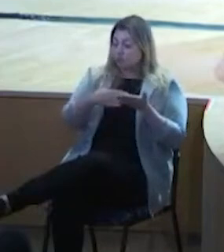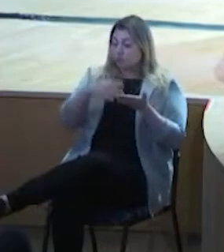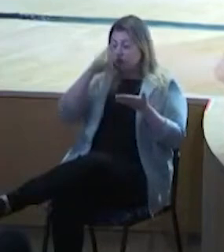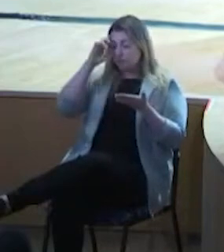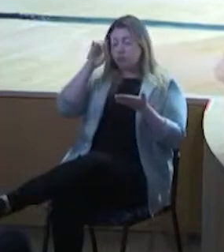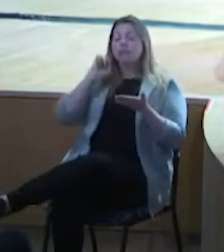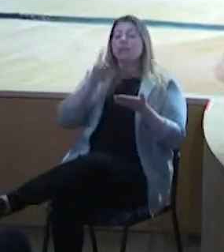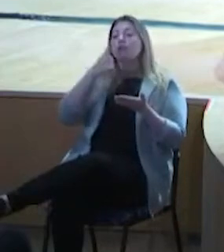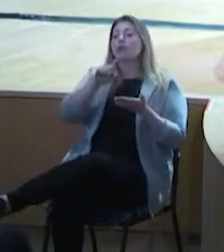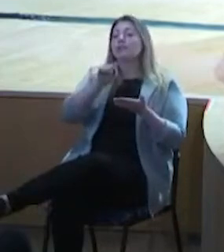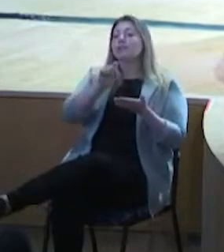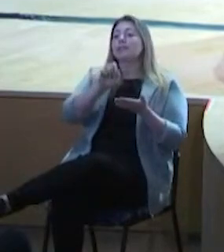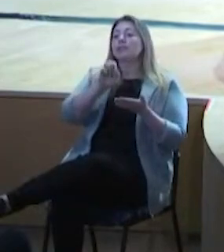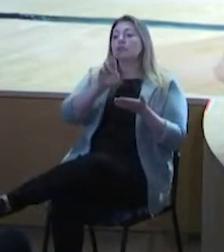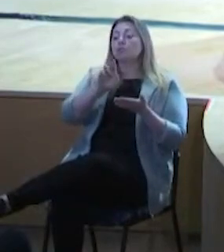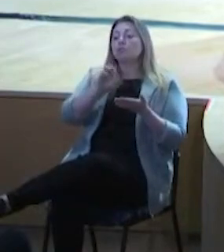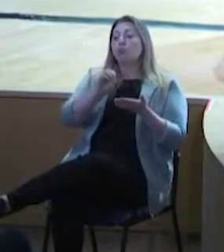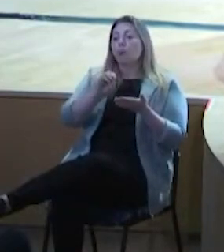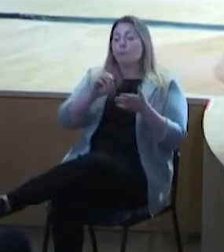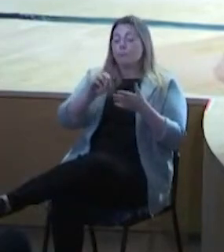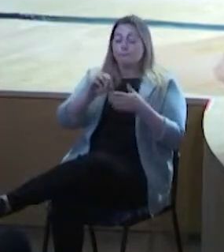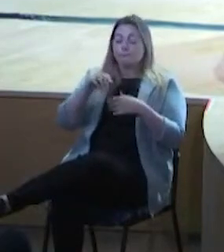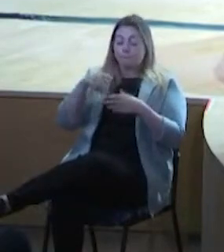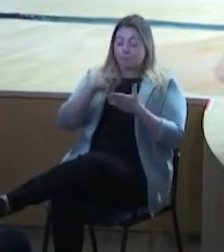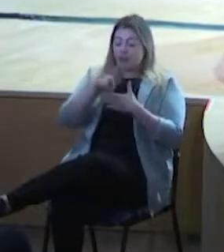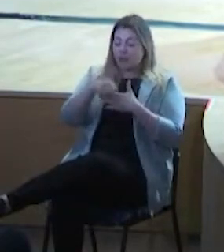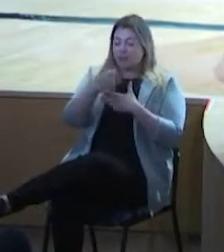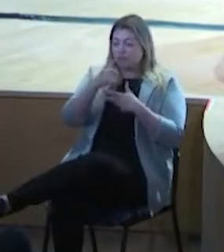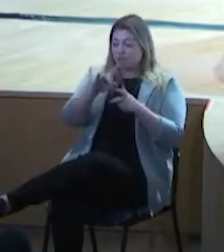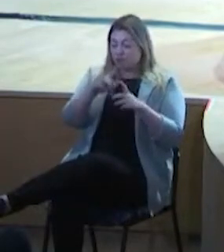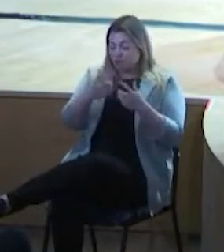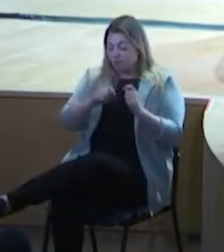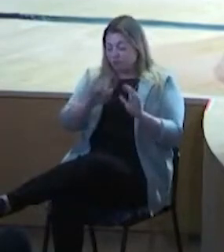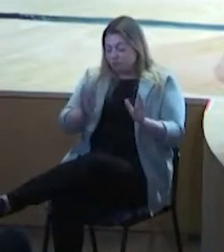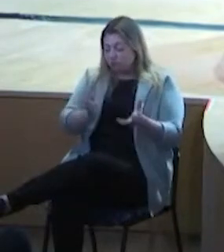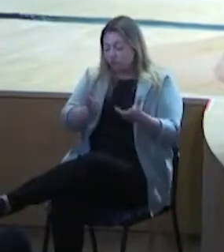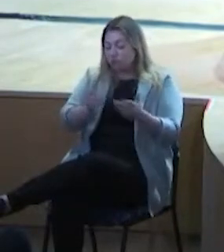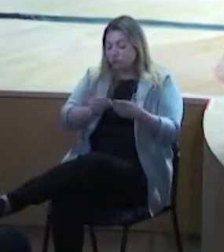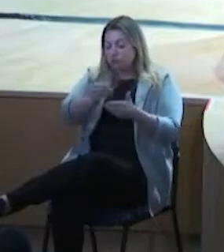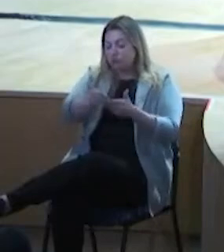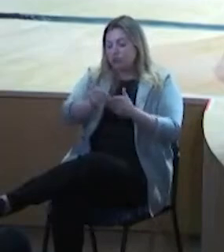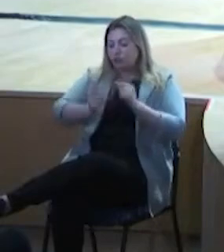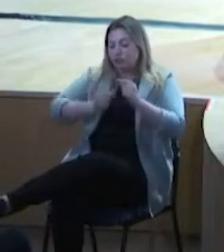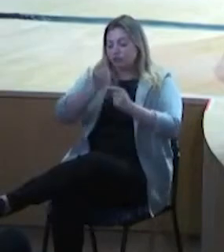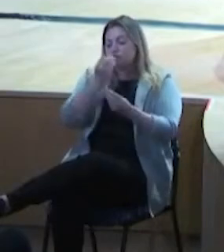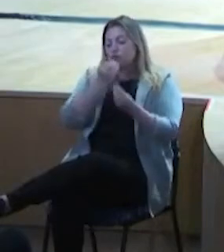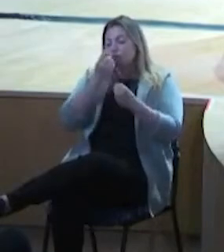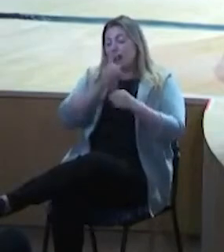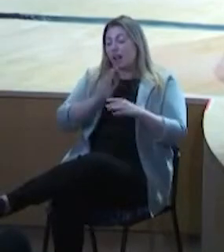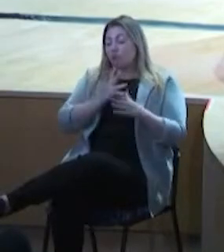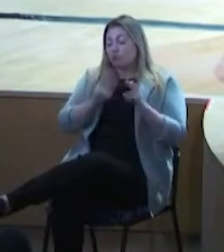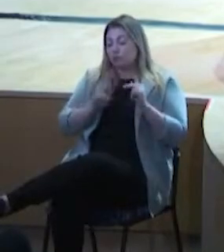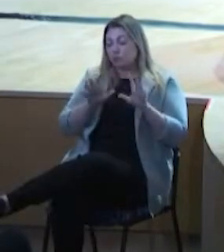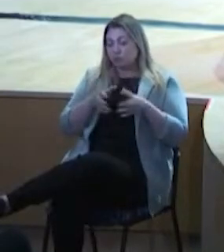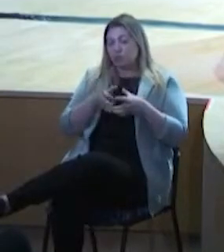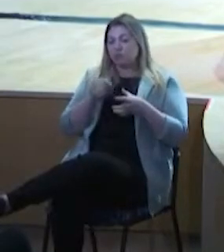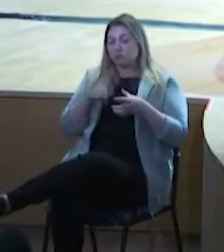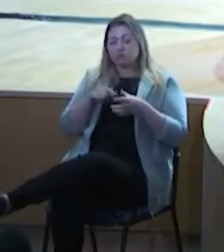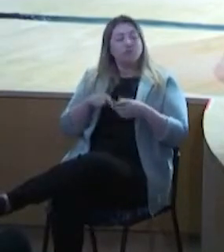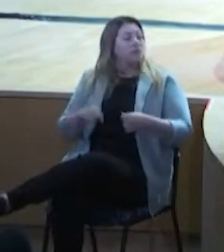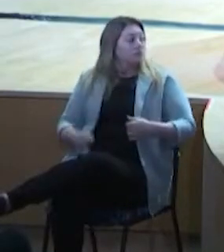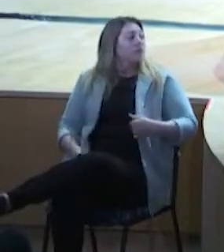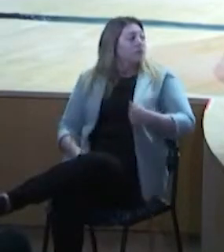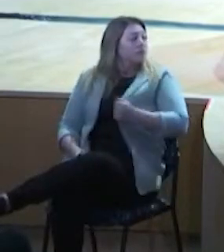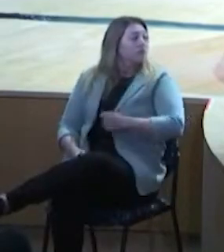taro plant that is the most important to us as far as regenerating the next generation of food for our people. Yeah.